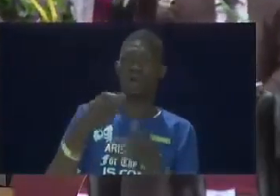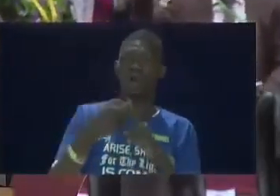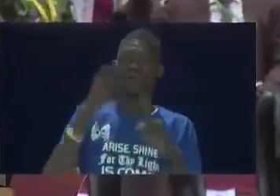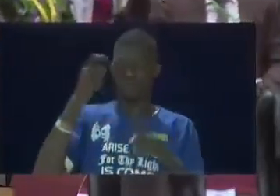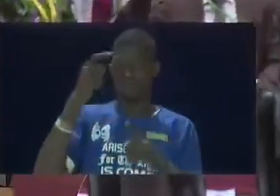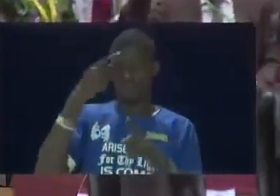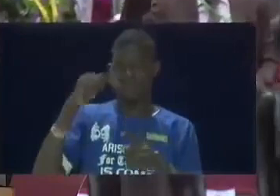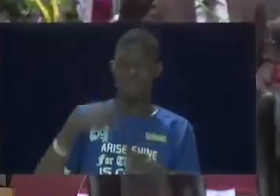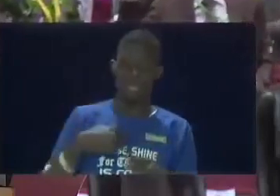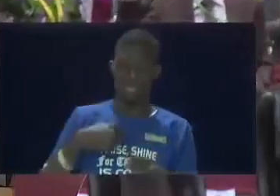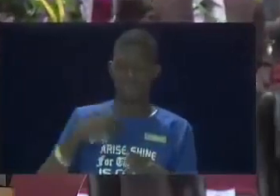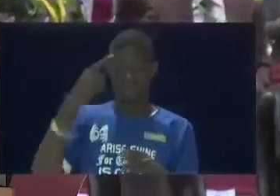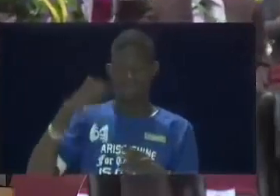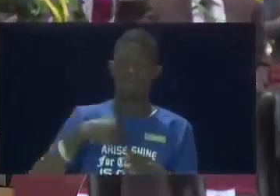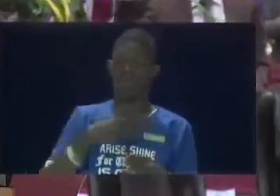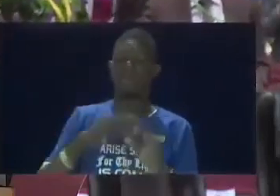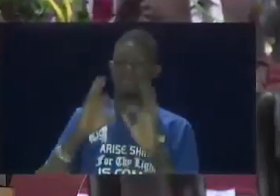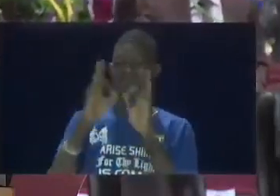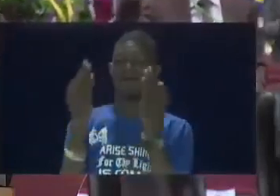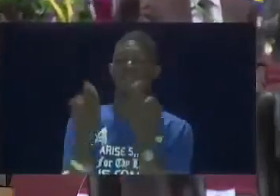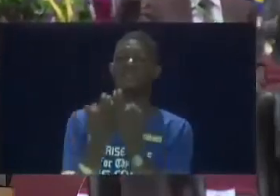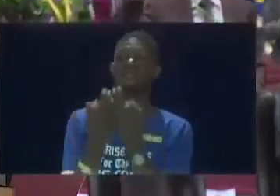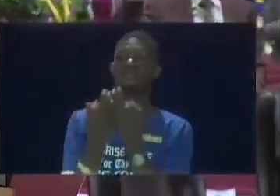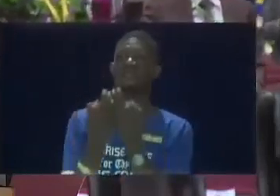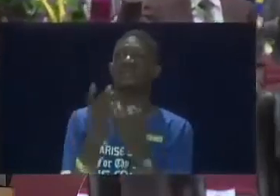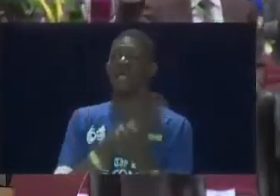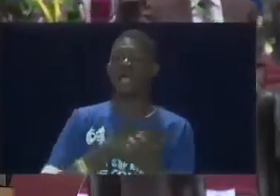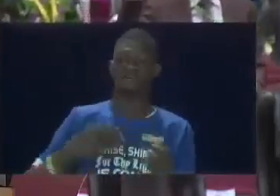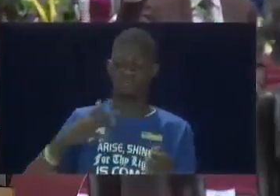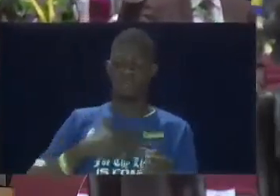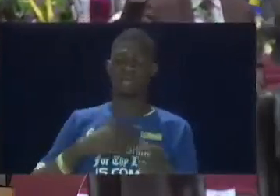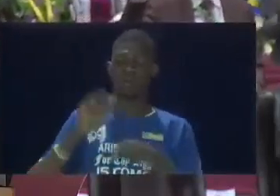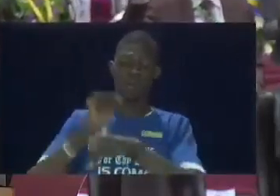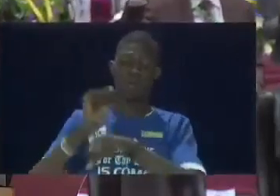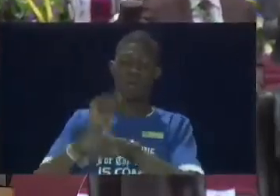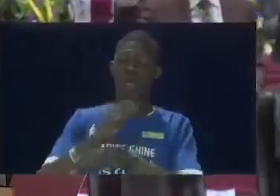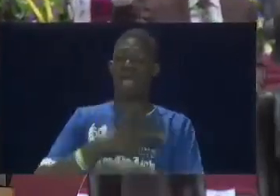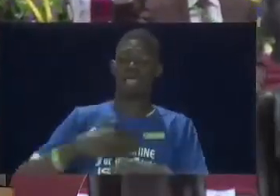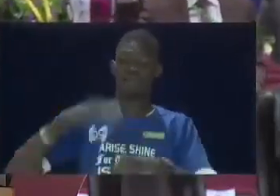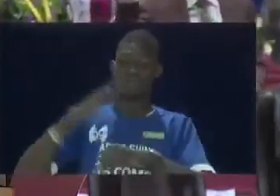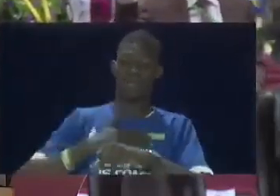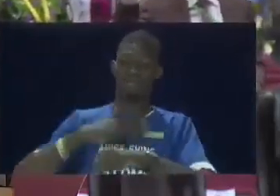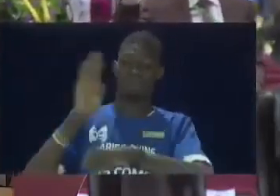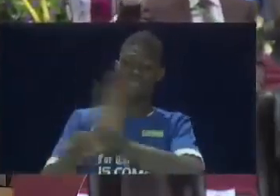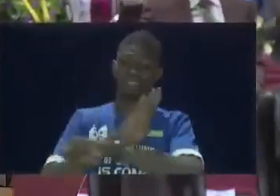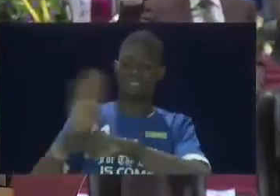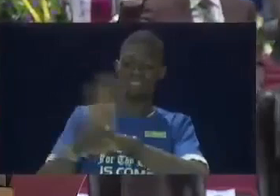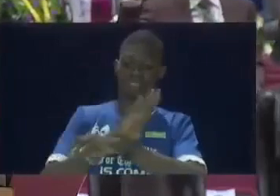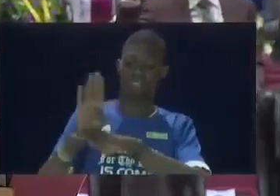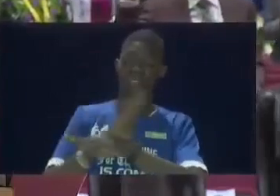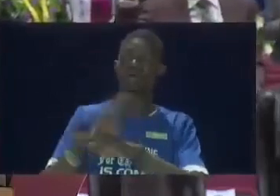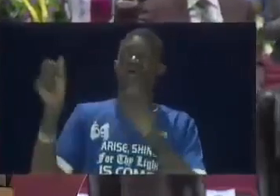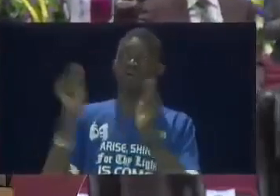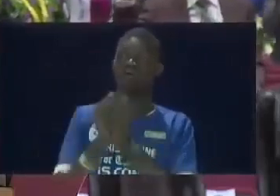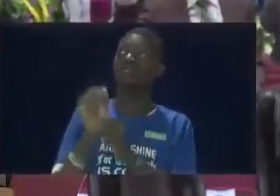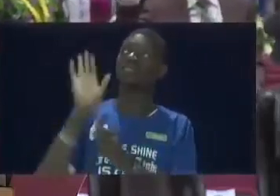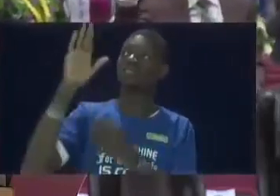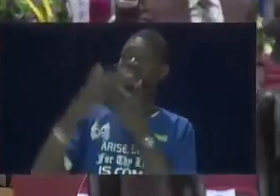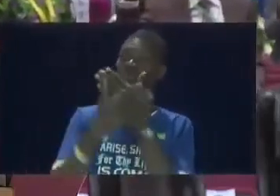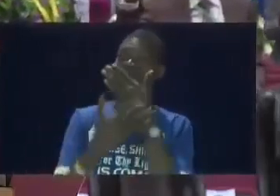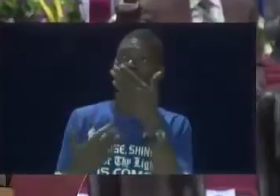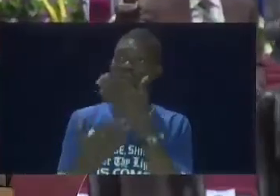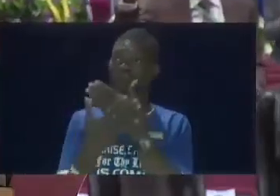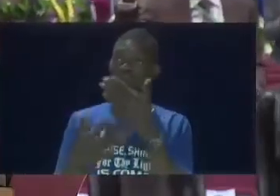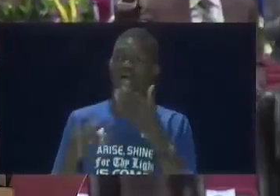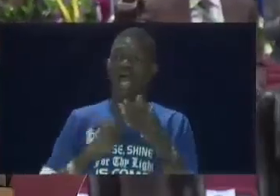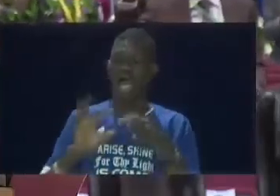me and my family and my career and my business with his blood,